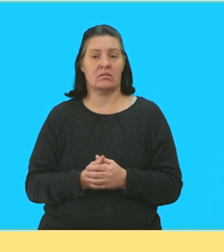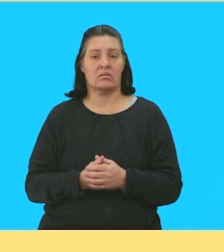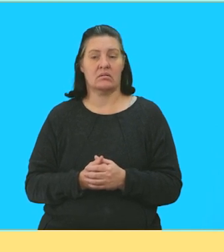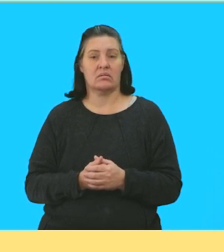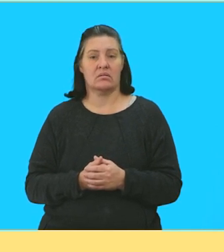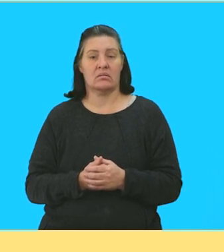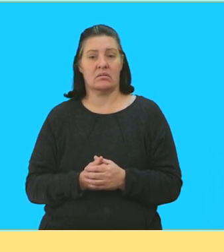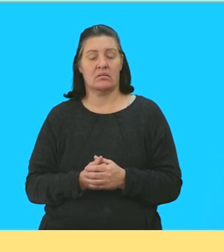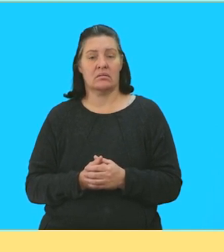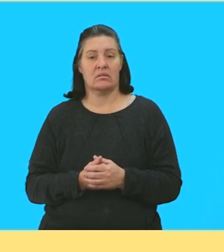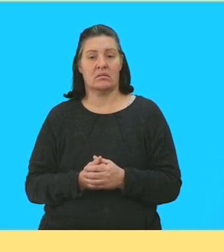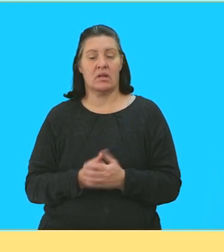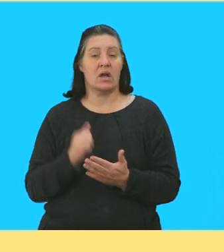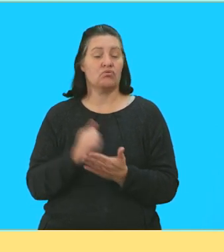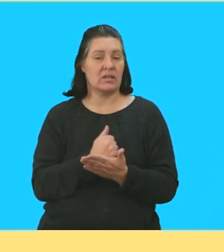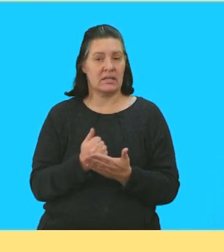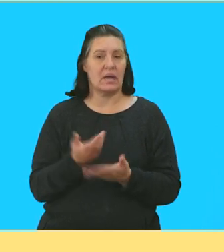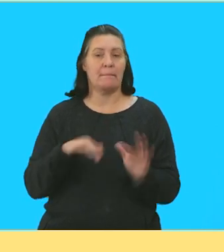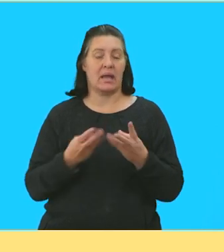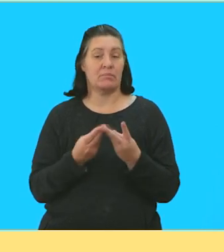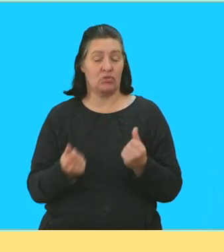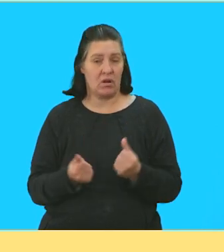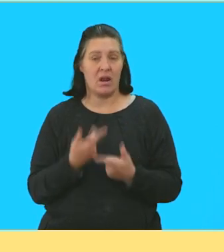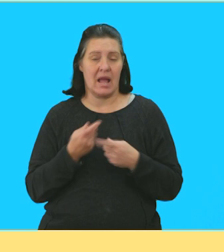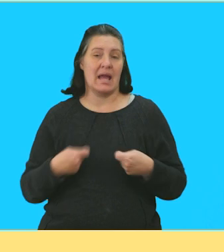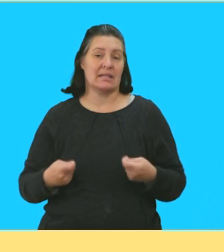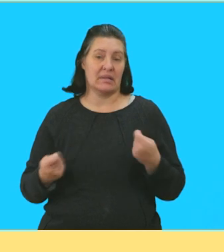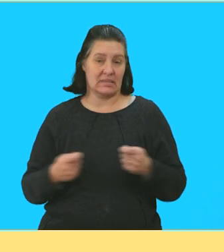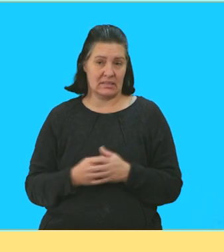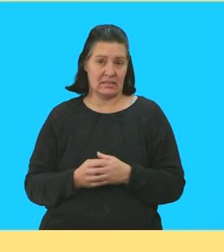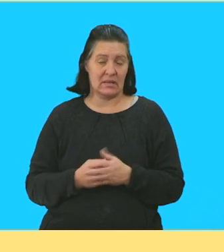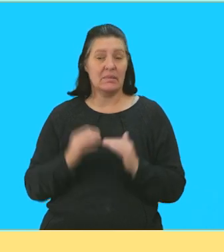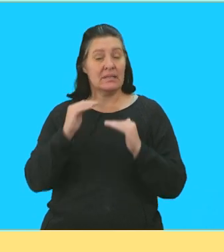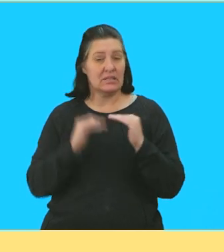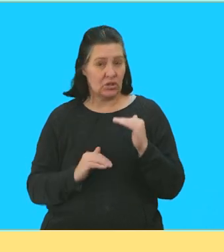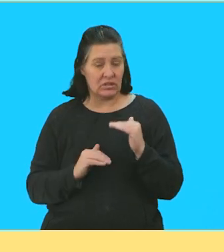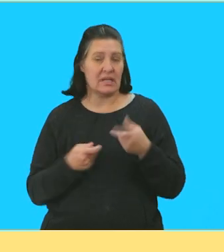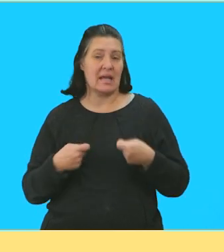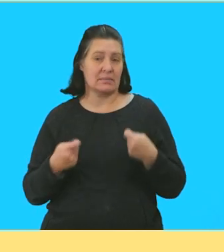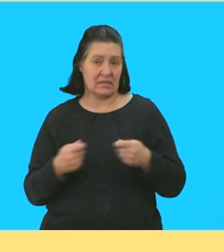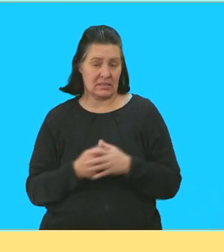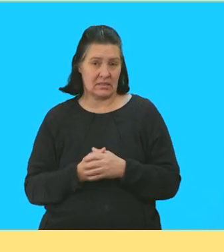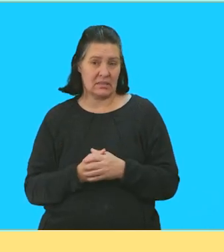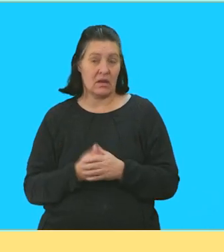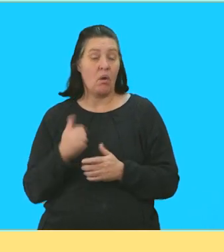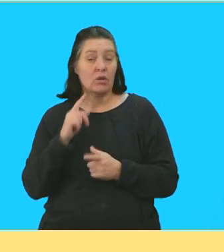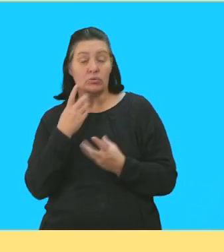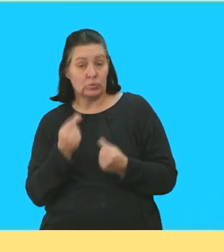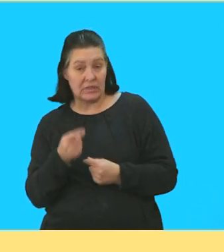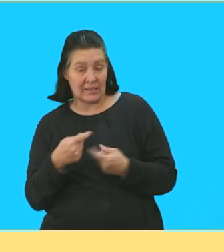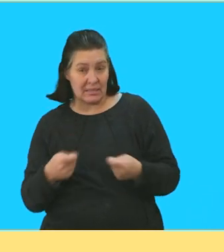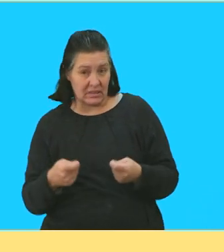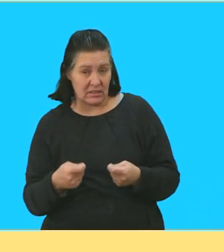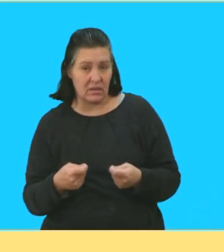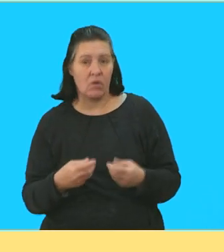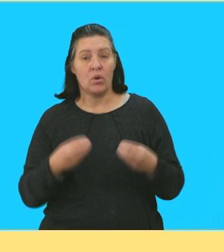packing material. Crediting packing material, which is an expense, is decreasing an expense. Once you decrease an expense,